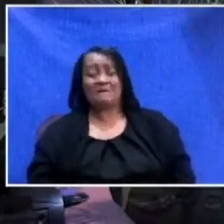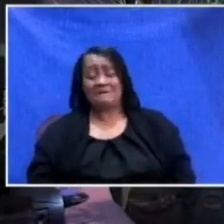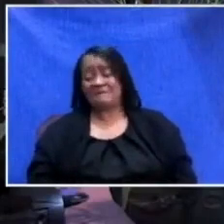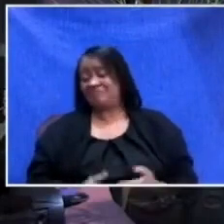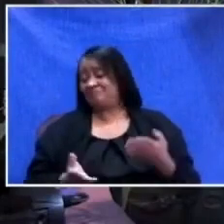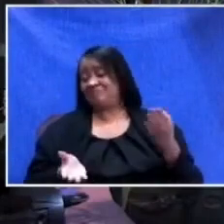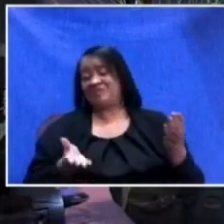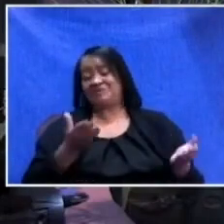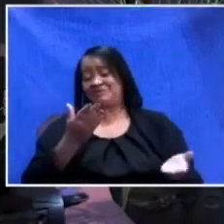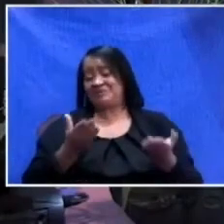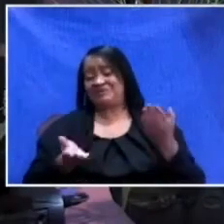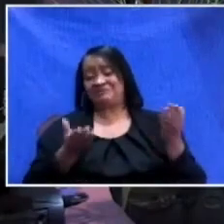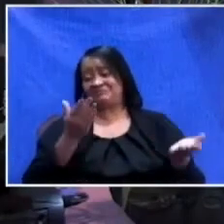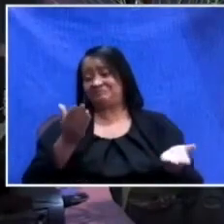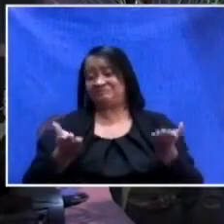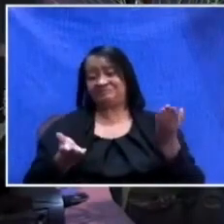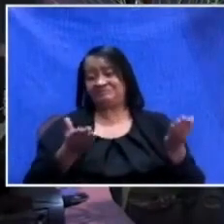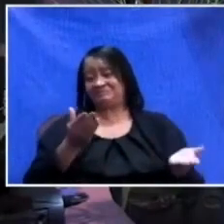Probably